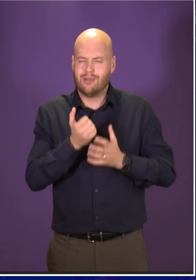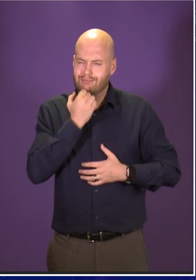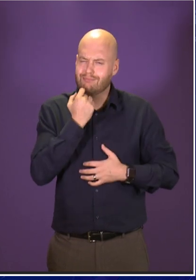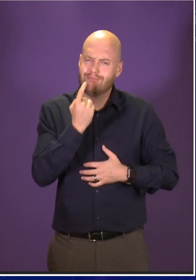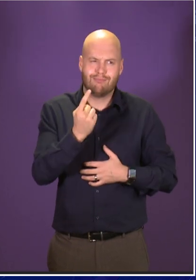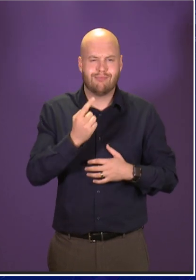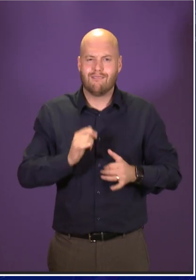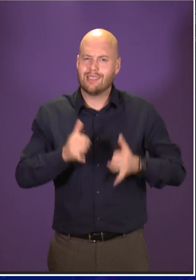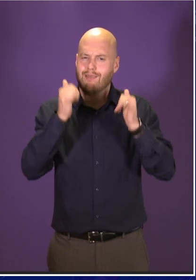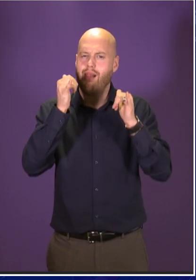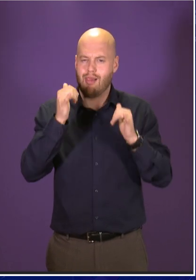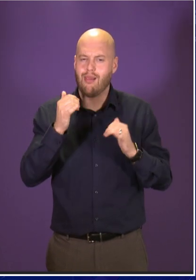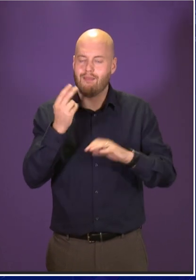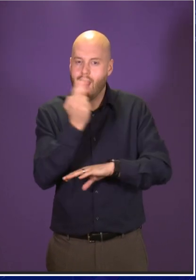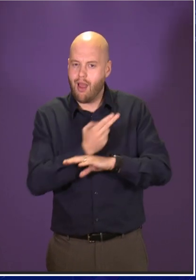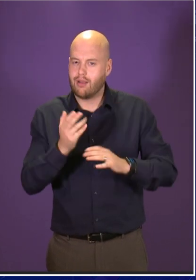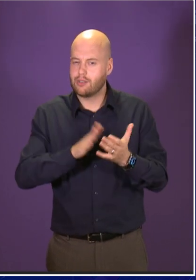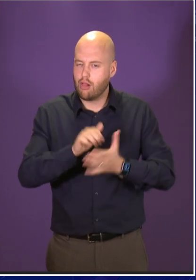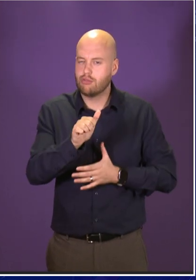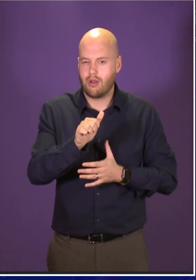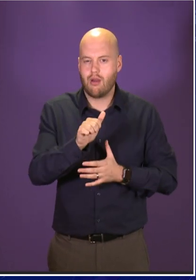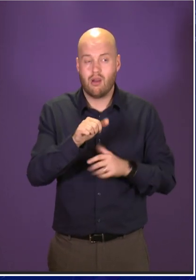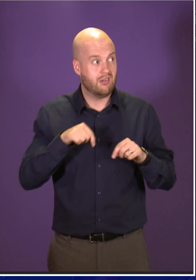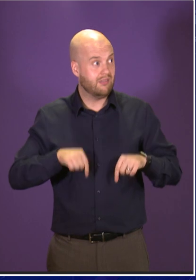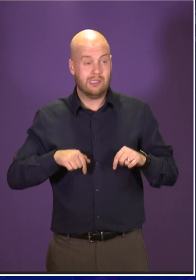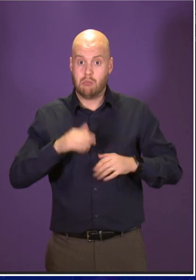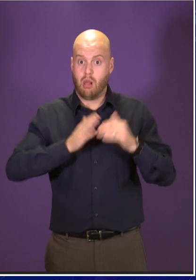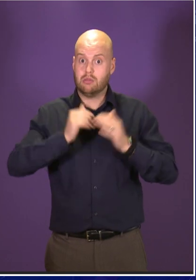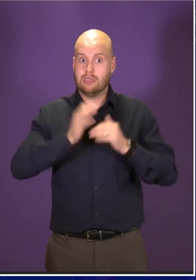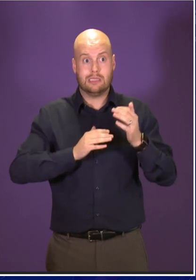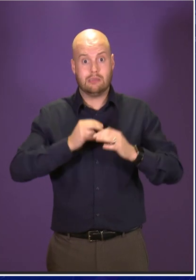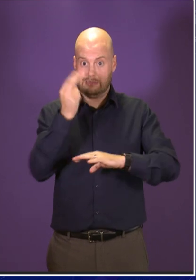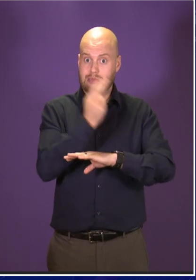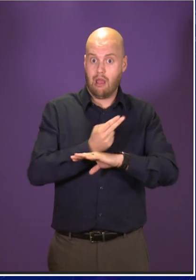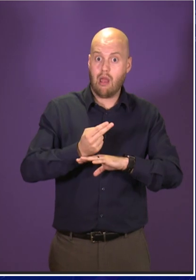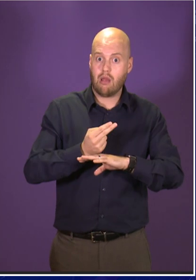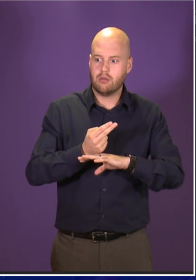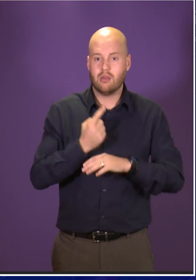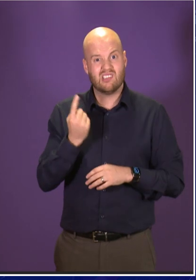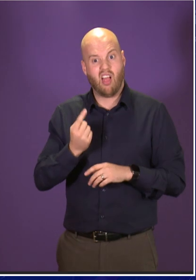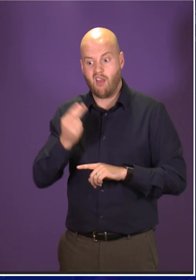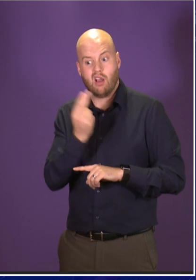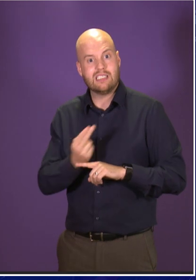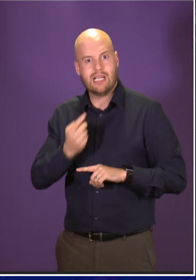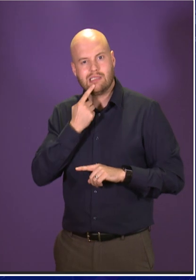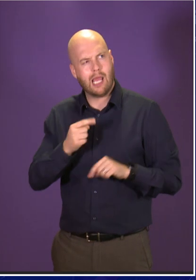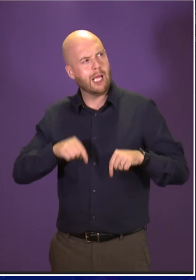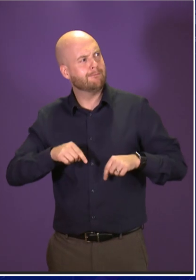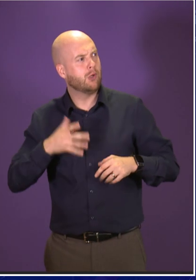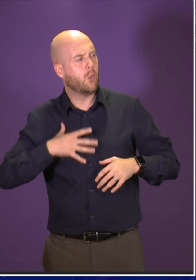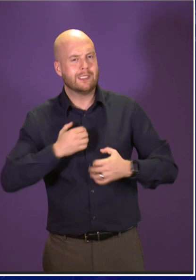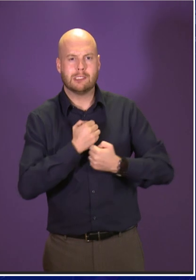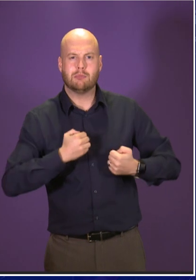culture, and in a building designed, in the words of its architect, to be a space for shared conversation,